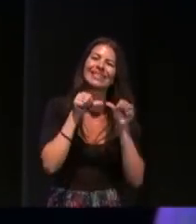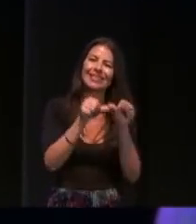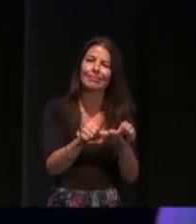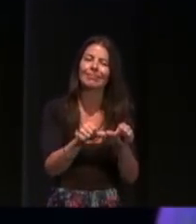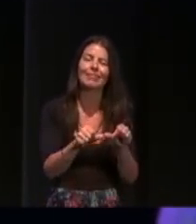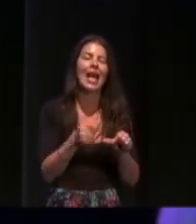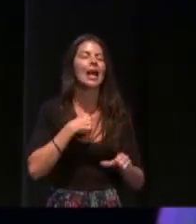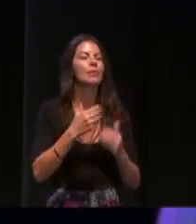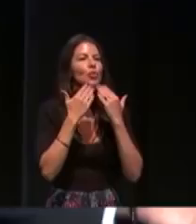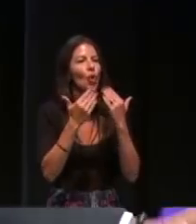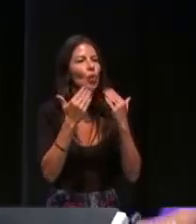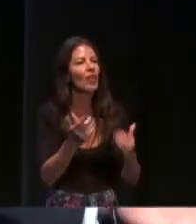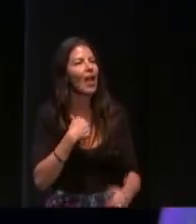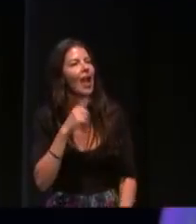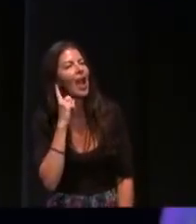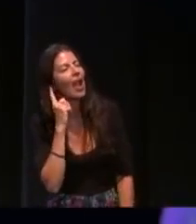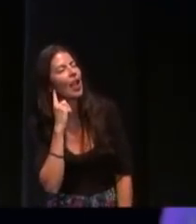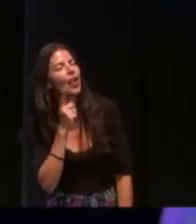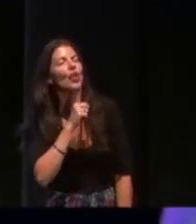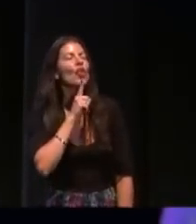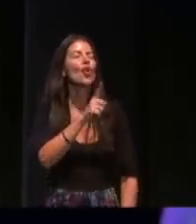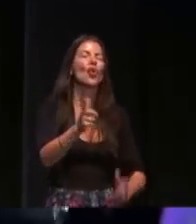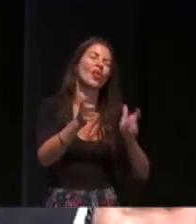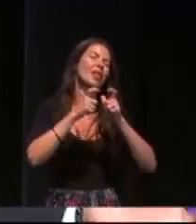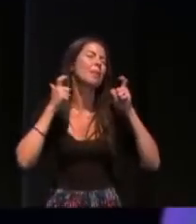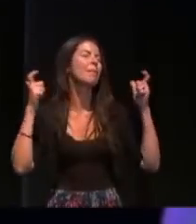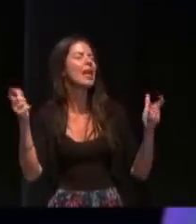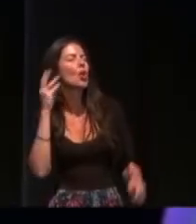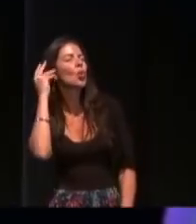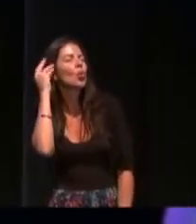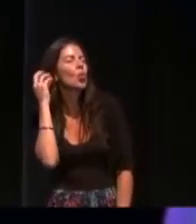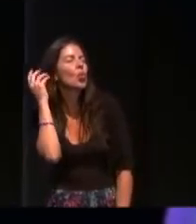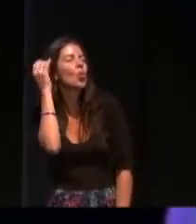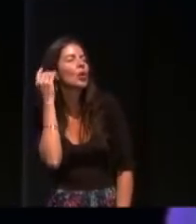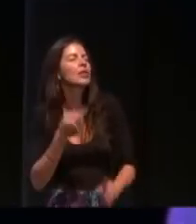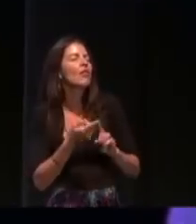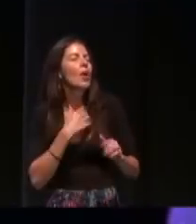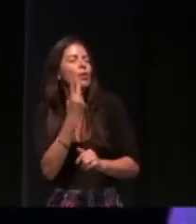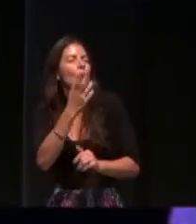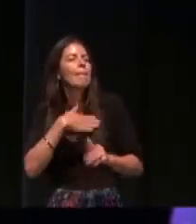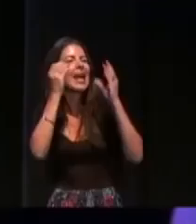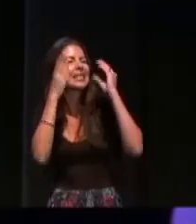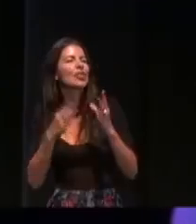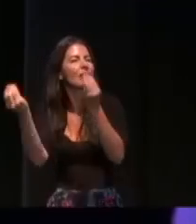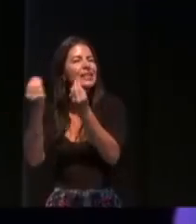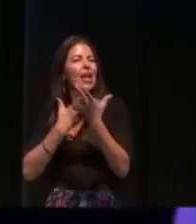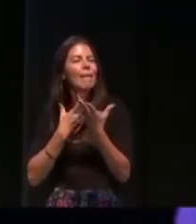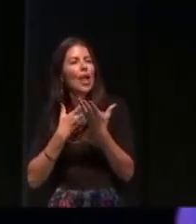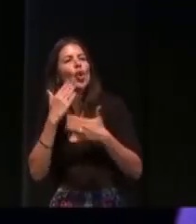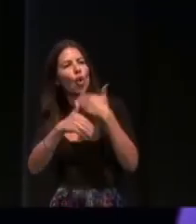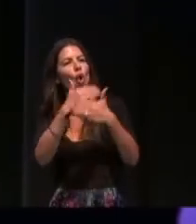I'm so grateful. I heard the anointing and the whispering in my ear from two of my teachers that said, go forth